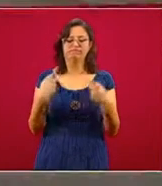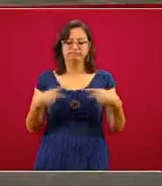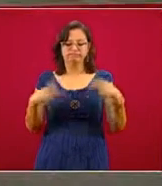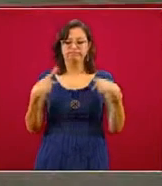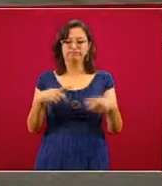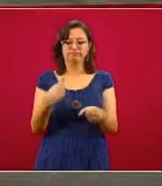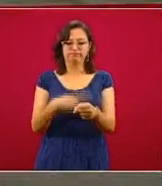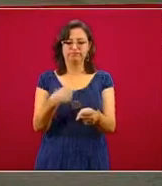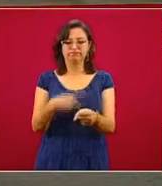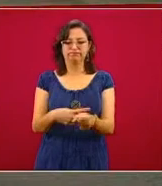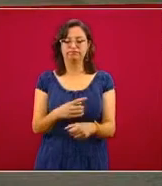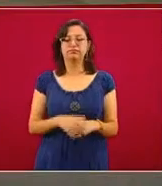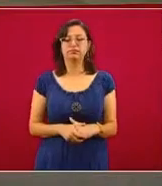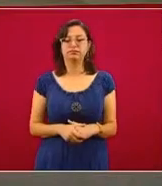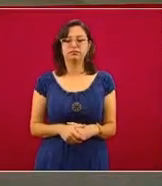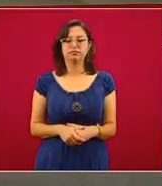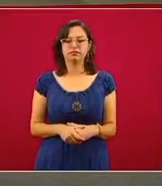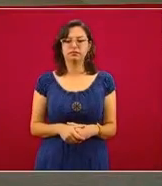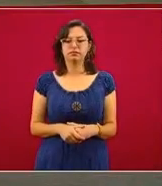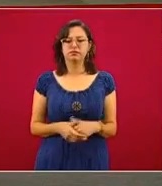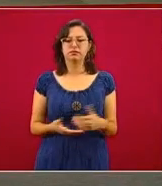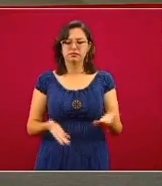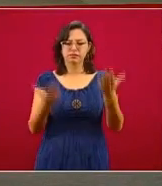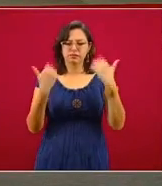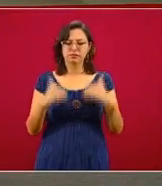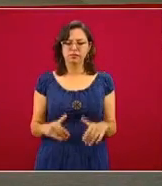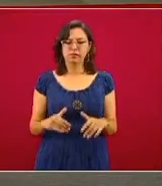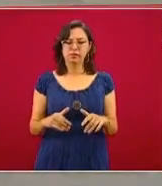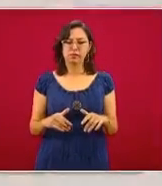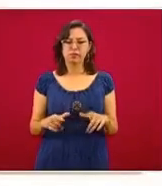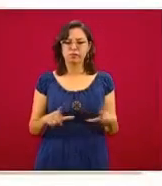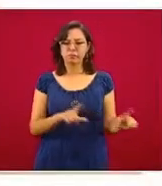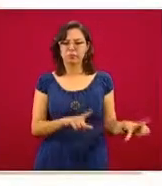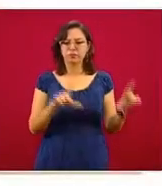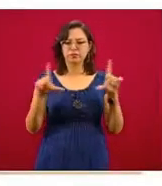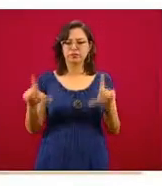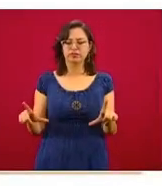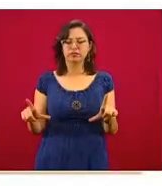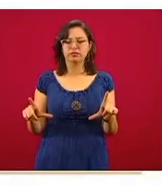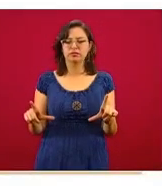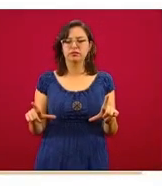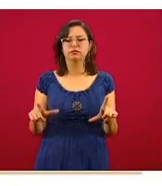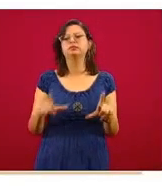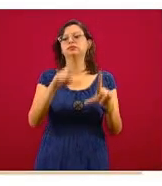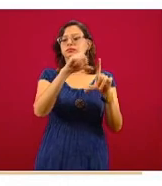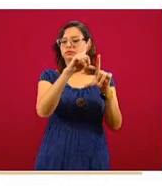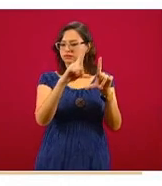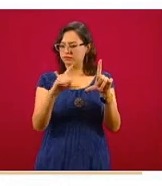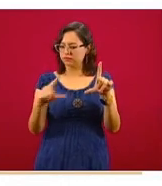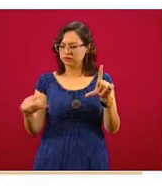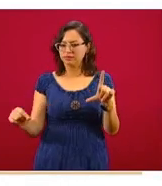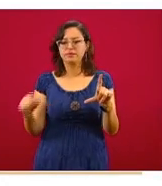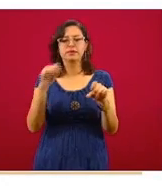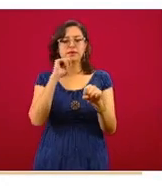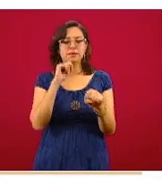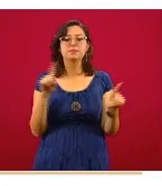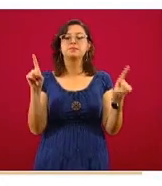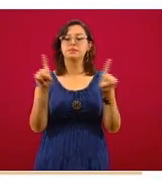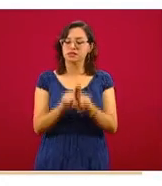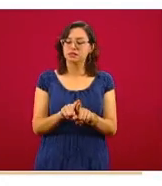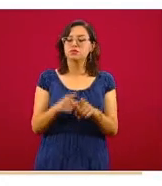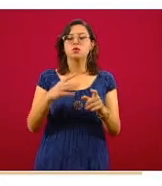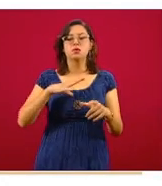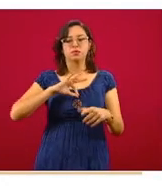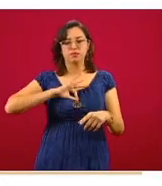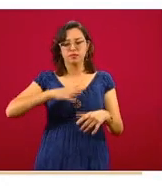And of course, some of the states that appear in green will continue to concentrate more cases as time goes by.